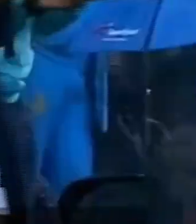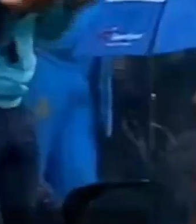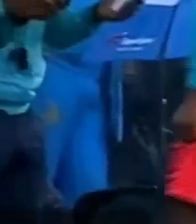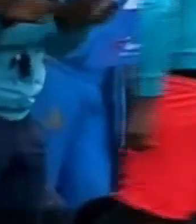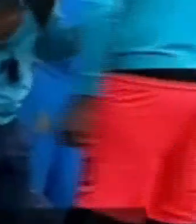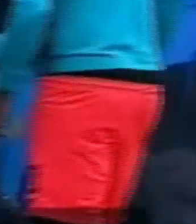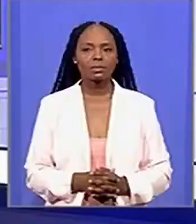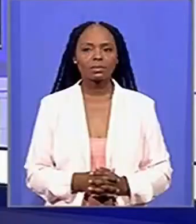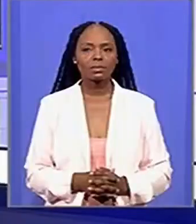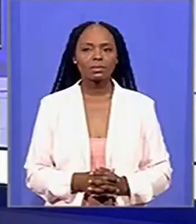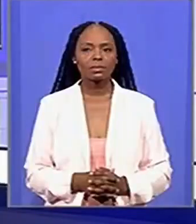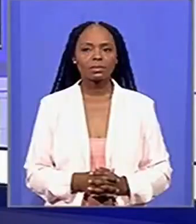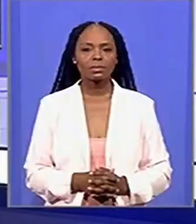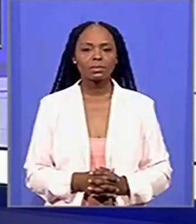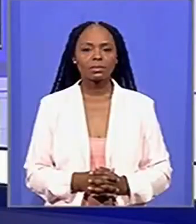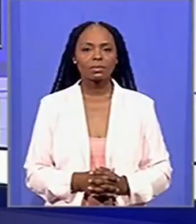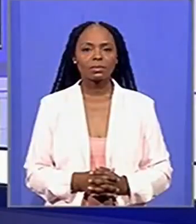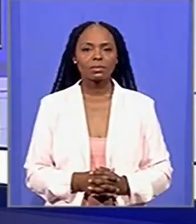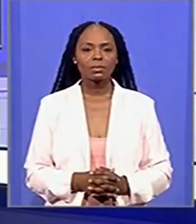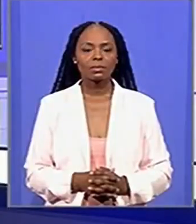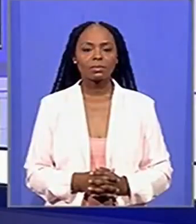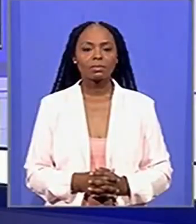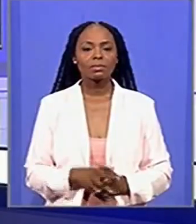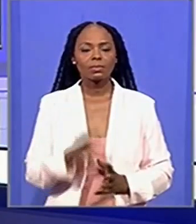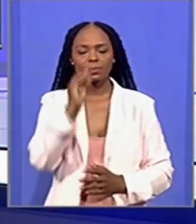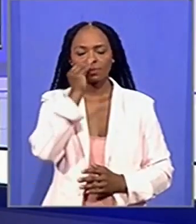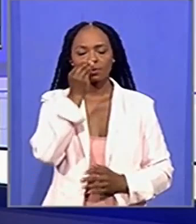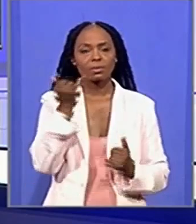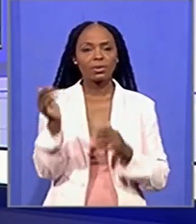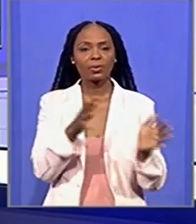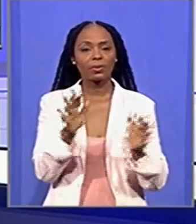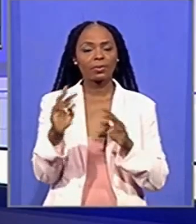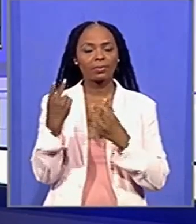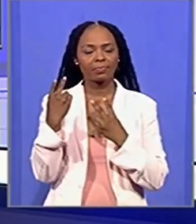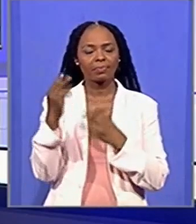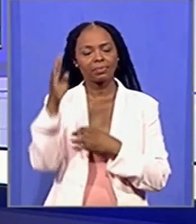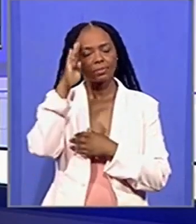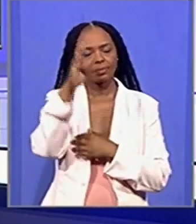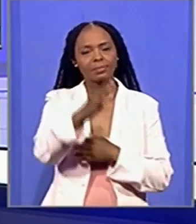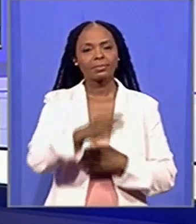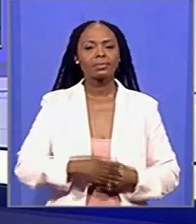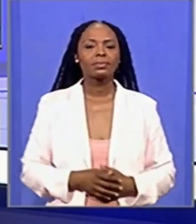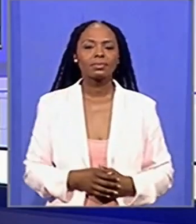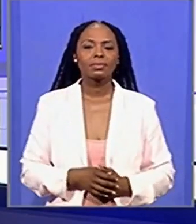feels. Bahai Subuli Pibe Alatel, Miss Alanganj.